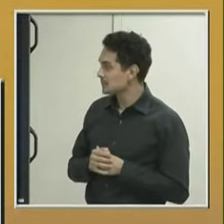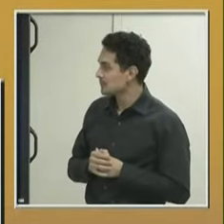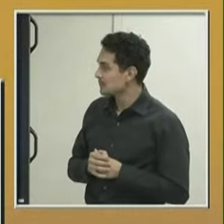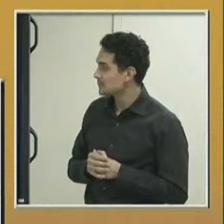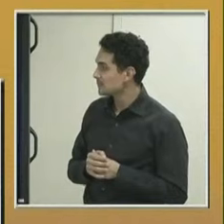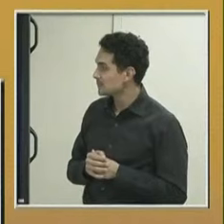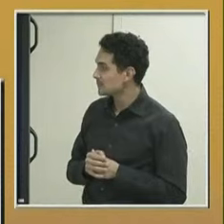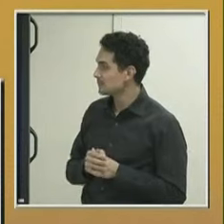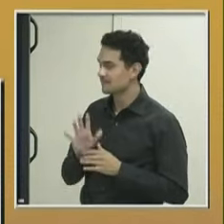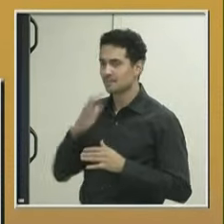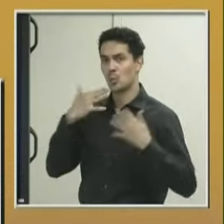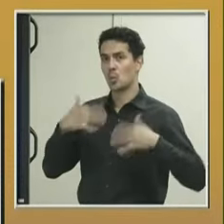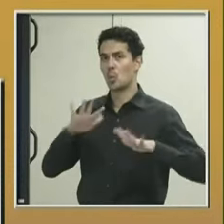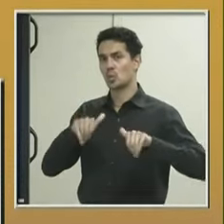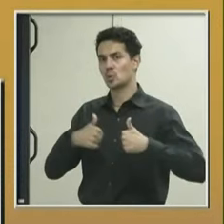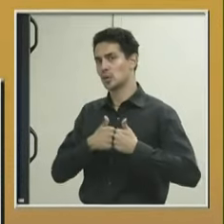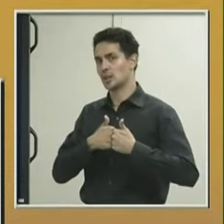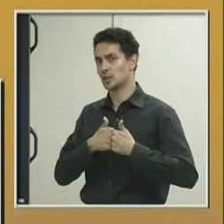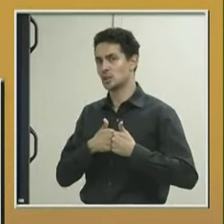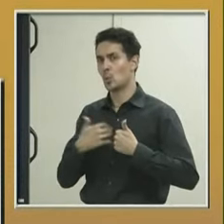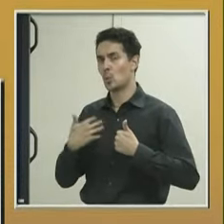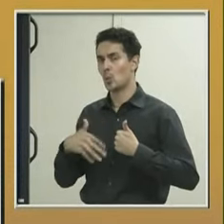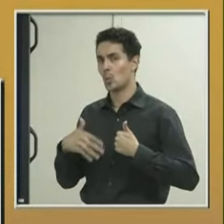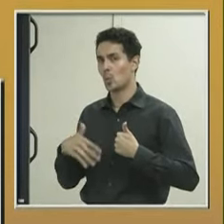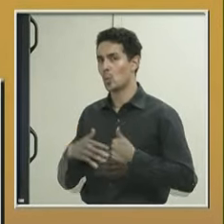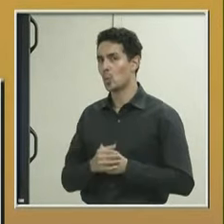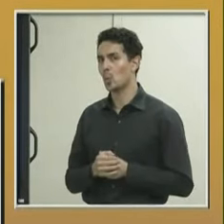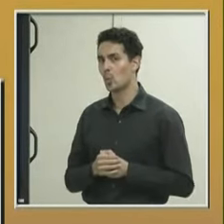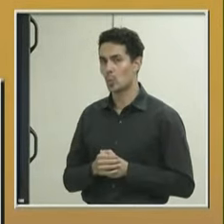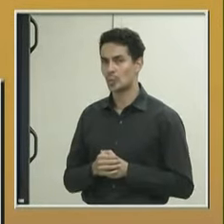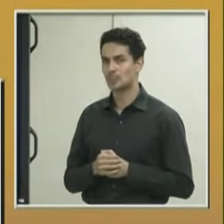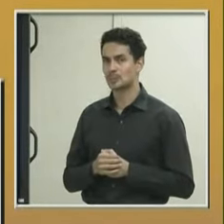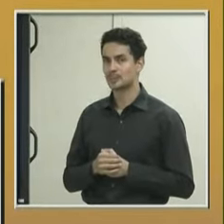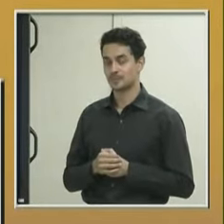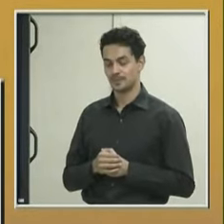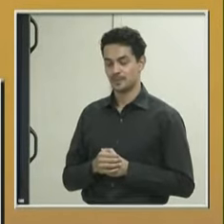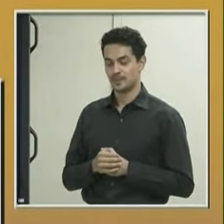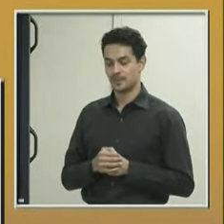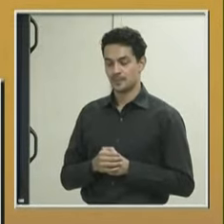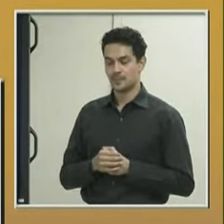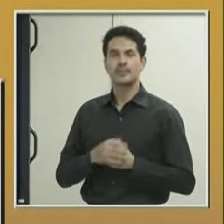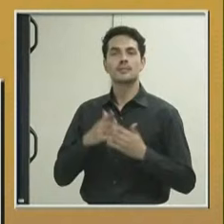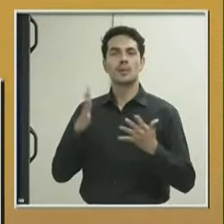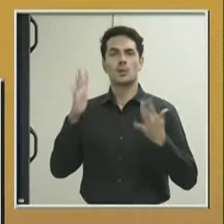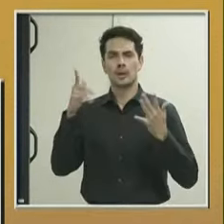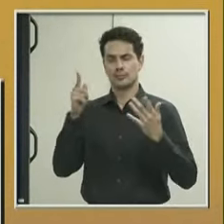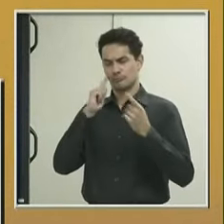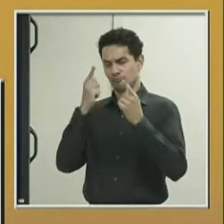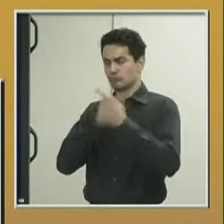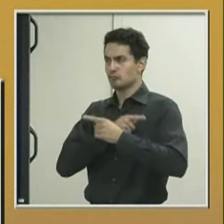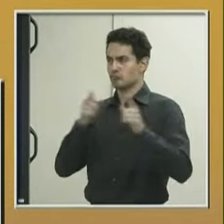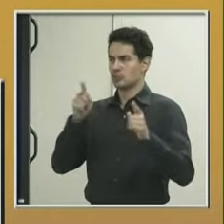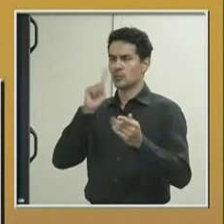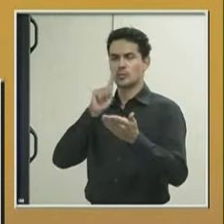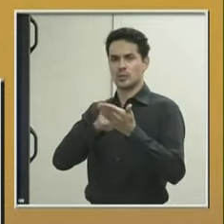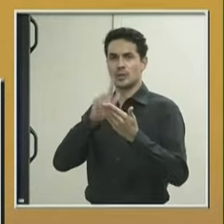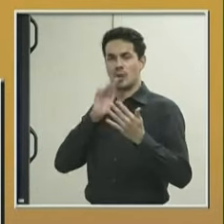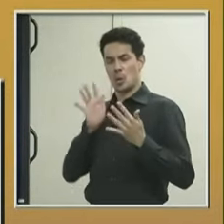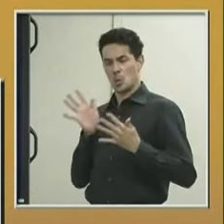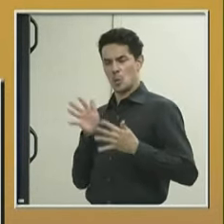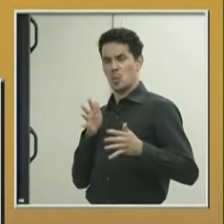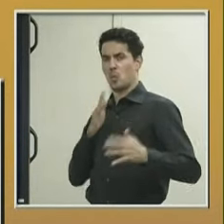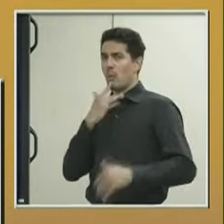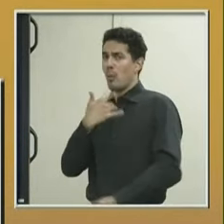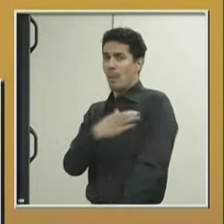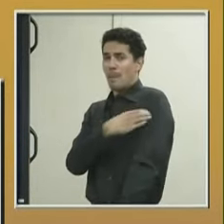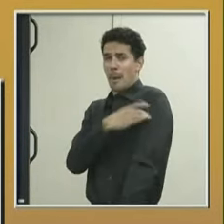This was the challenge. So these winds that were forecasted came to light here.